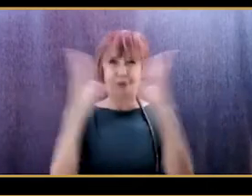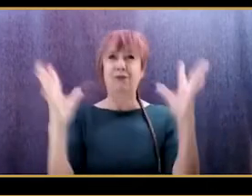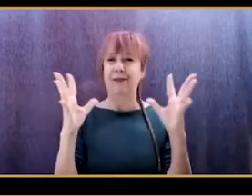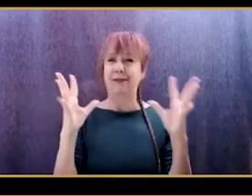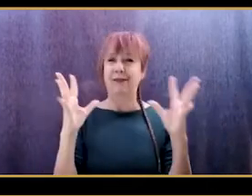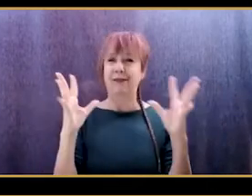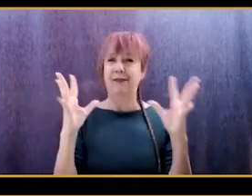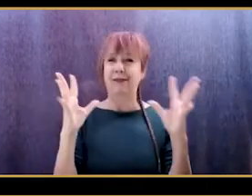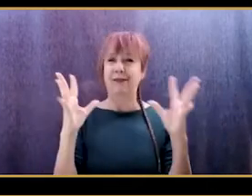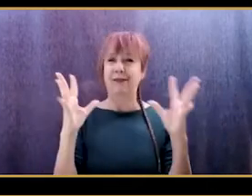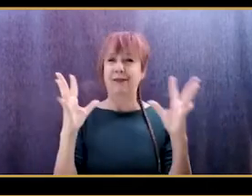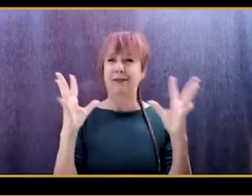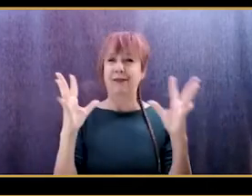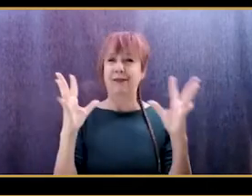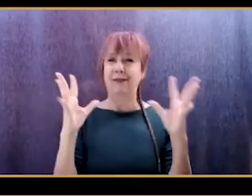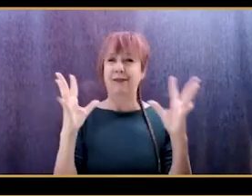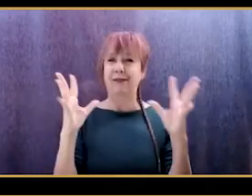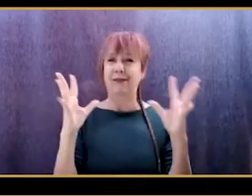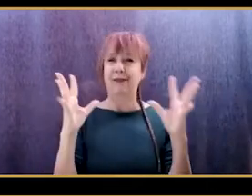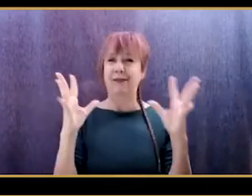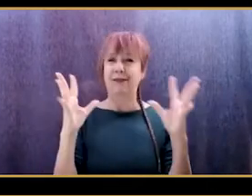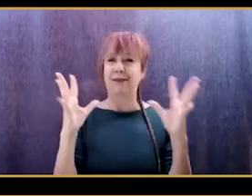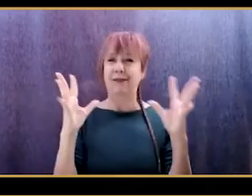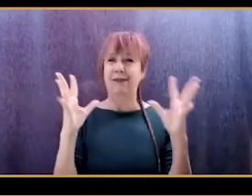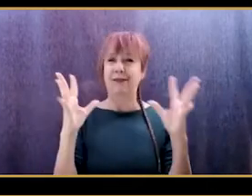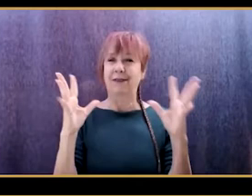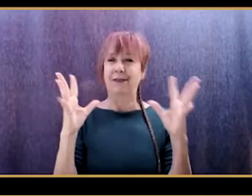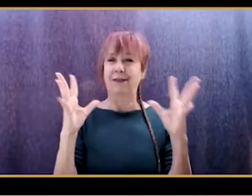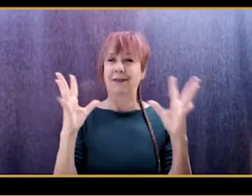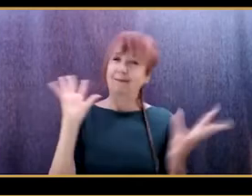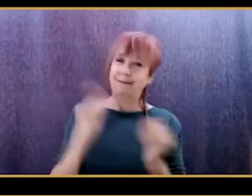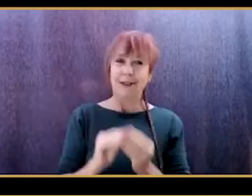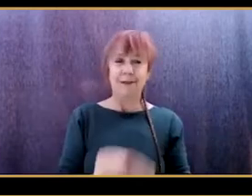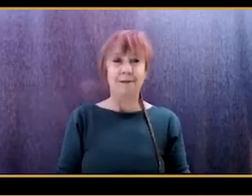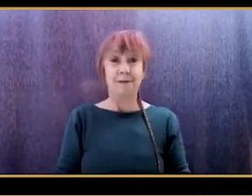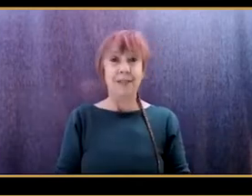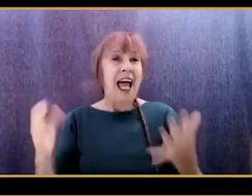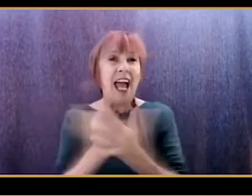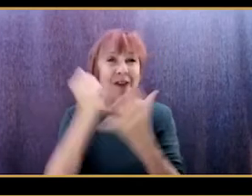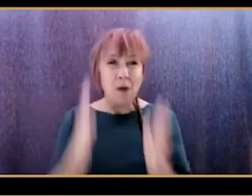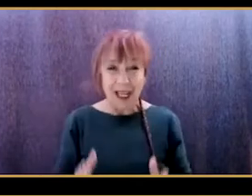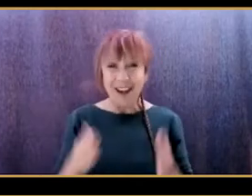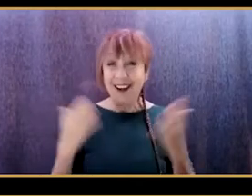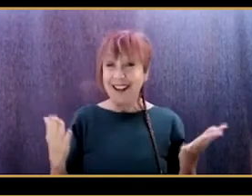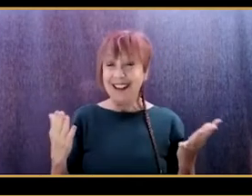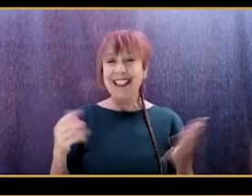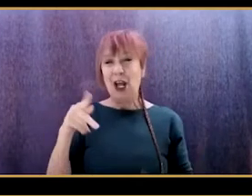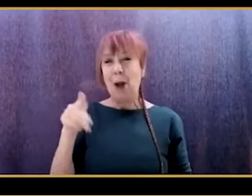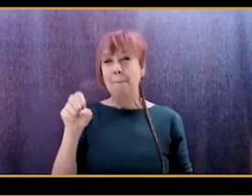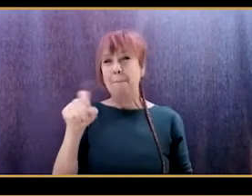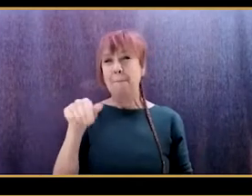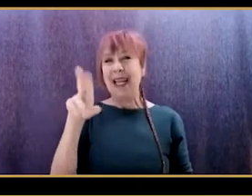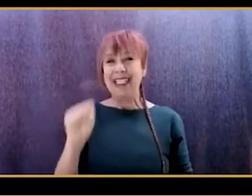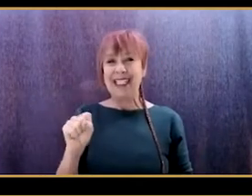art, a neon orange color field with vertical cyan stripes. And the winner of this year's Pegasus Award for